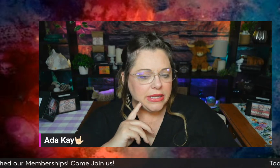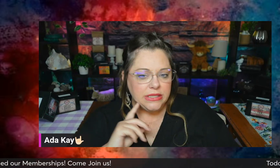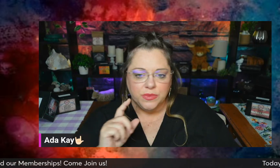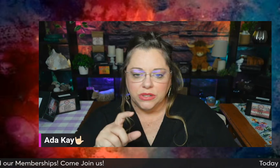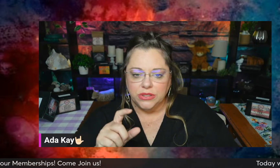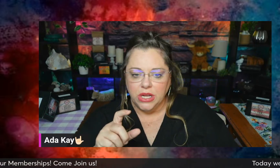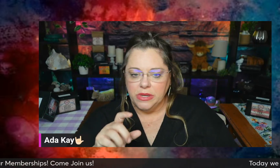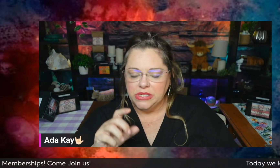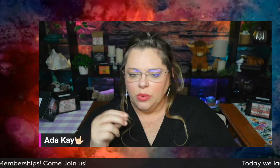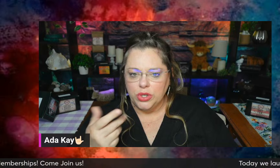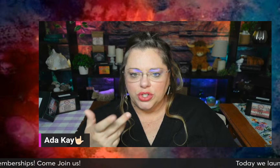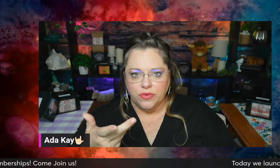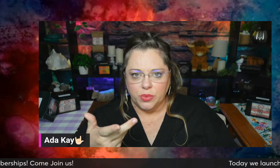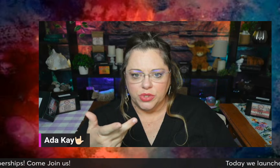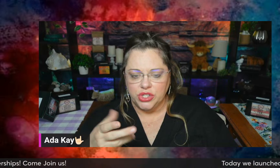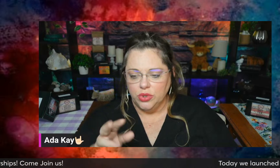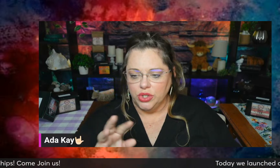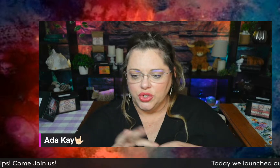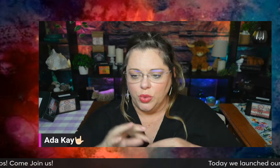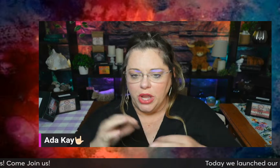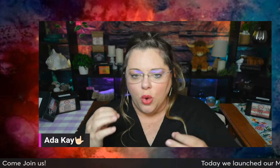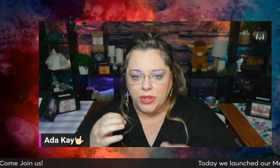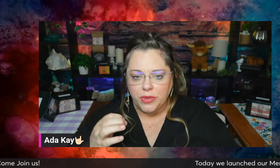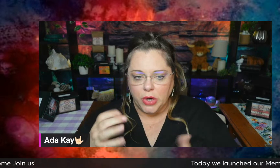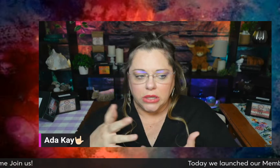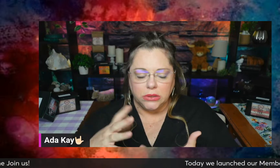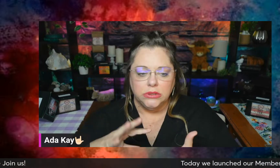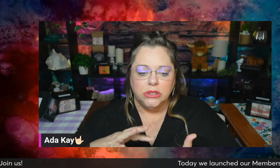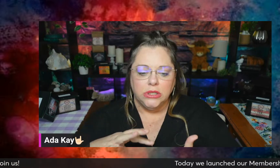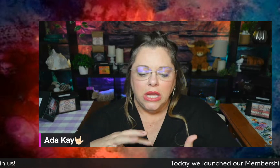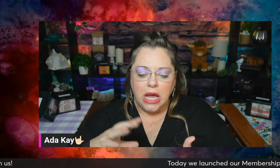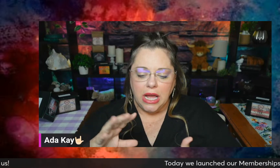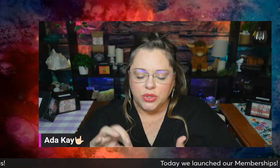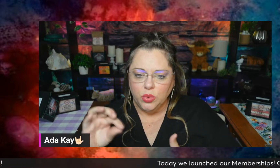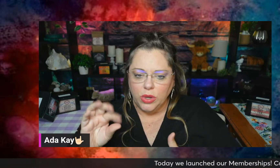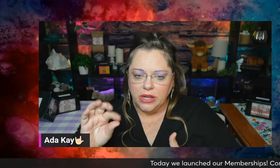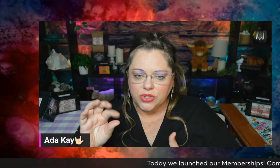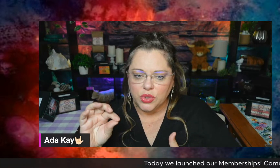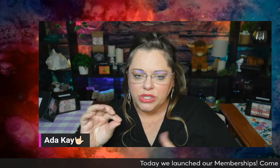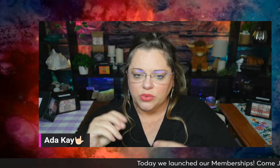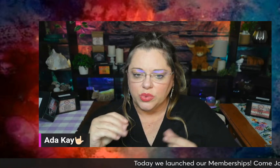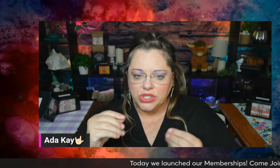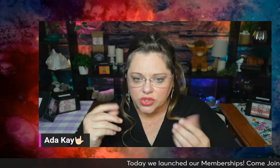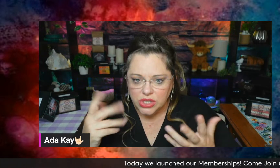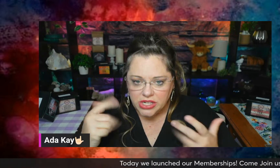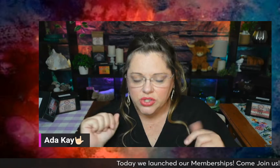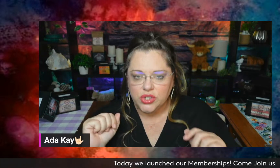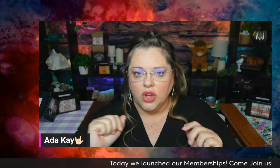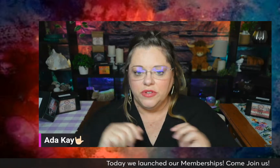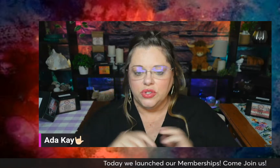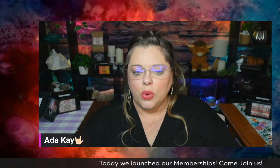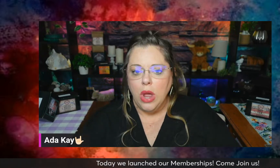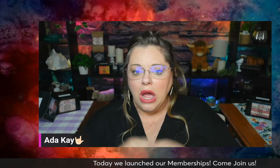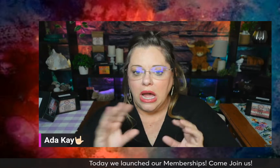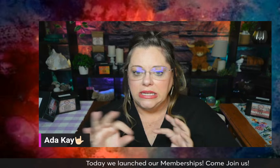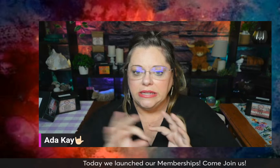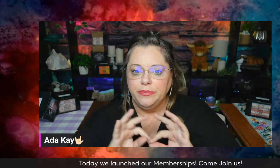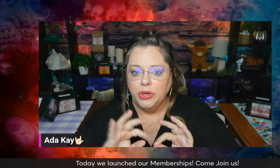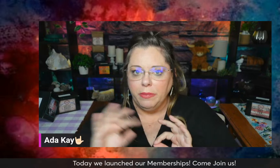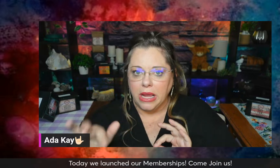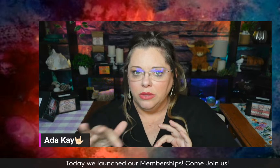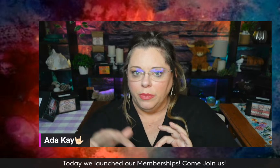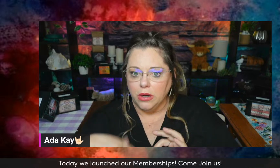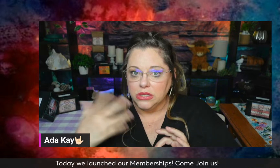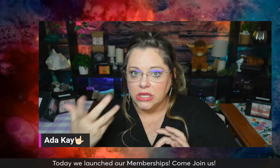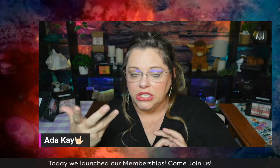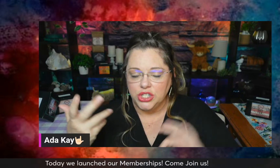And they had some Delta gummies. And I wasn't sure if it was still good. So we opened the bottle. I took one out and squeezed it. It was still nice and soft. So I didn't put